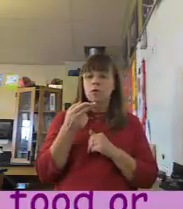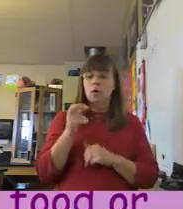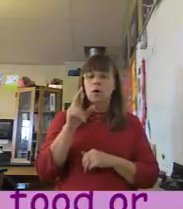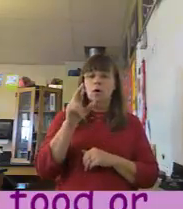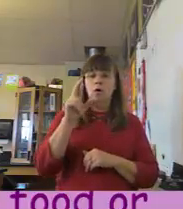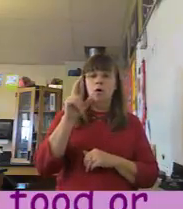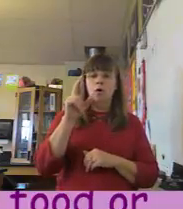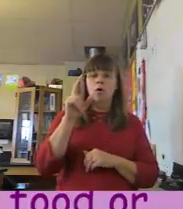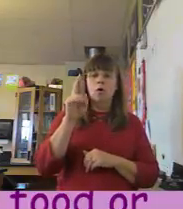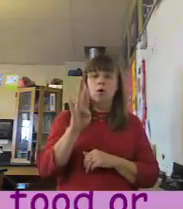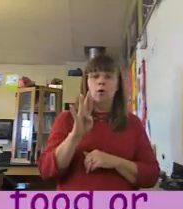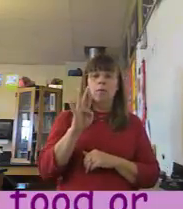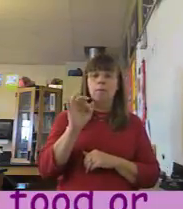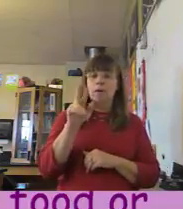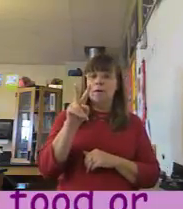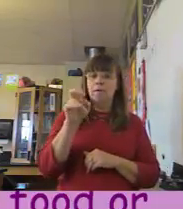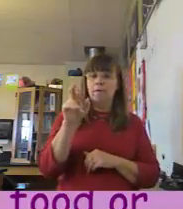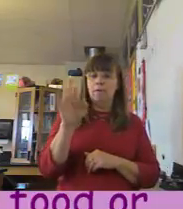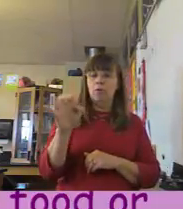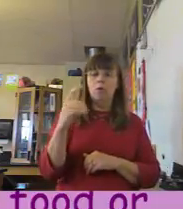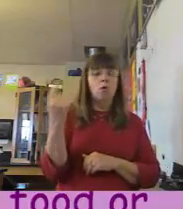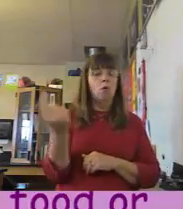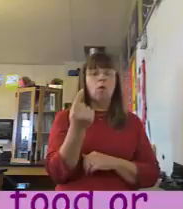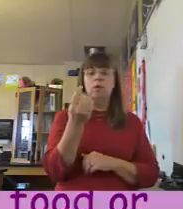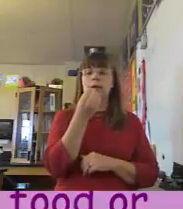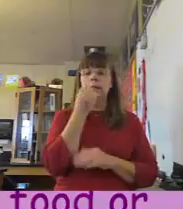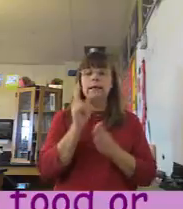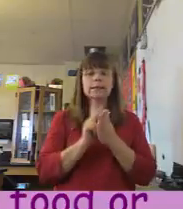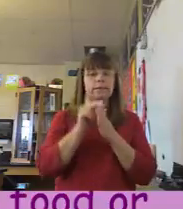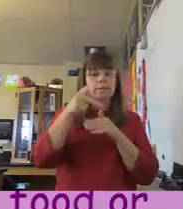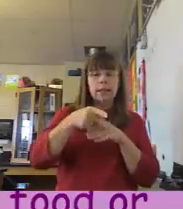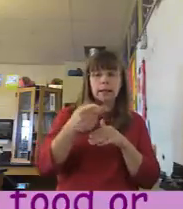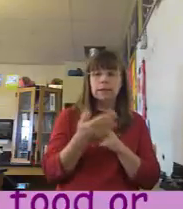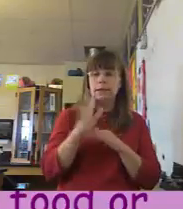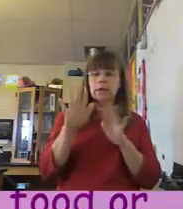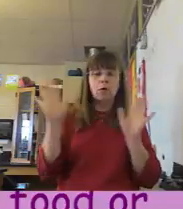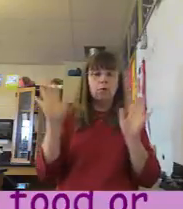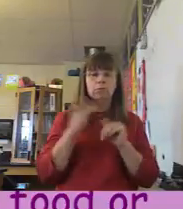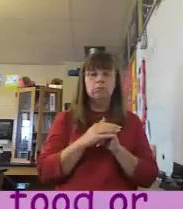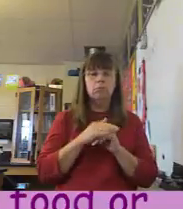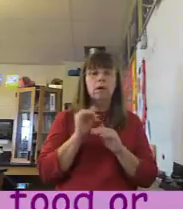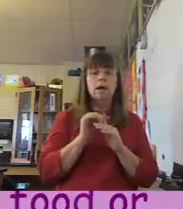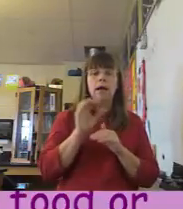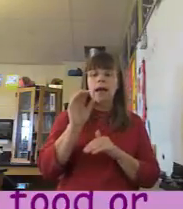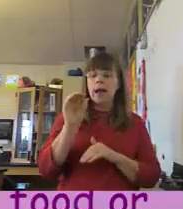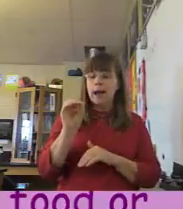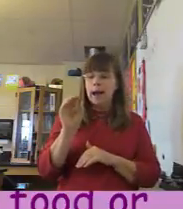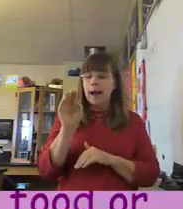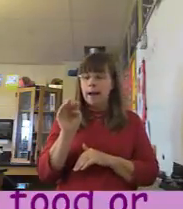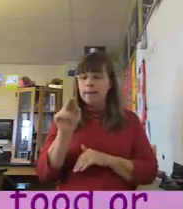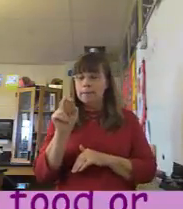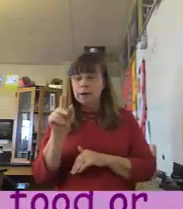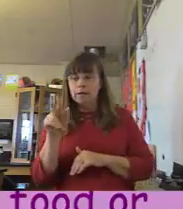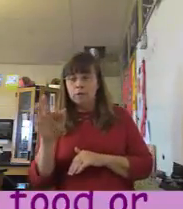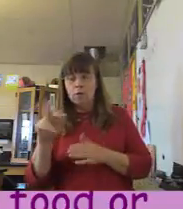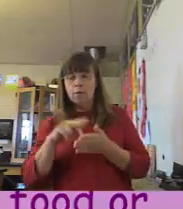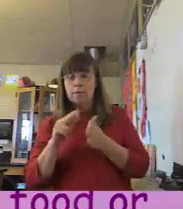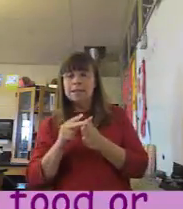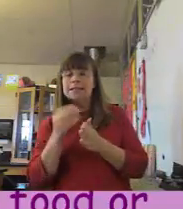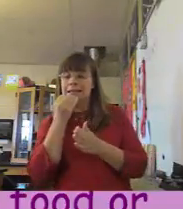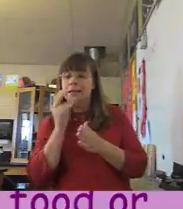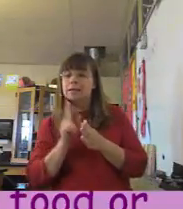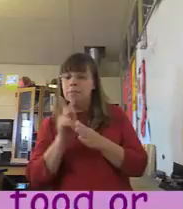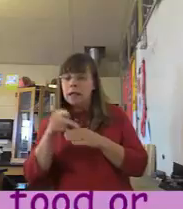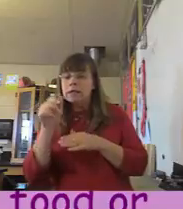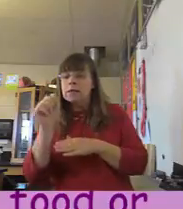herbivore eats only plants. That's all it's going to eat. If it's an omnivore, it eats plants and animals.